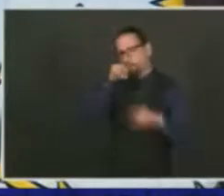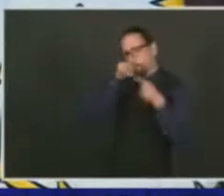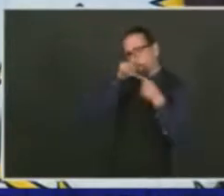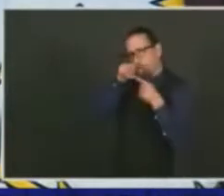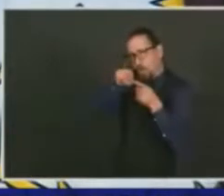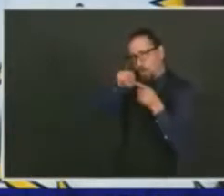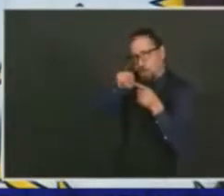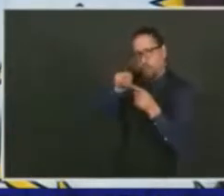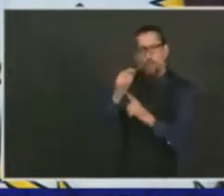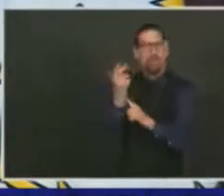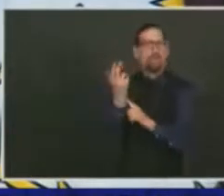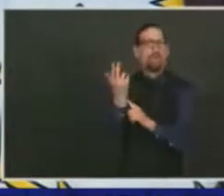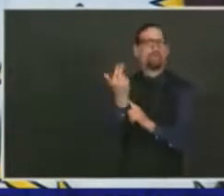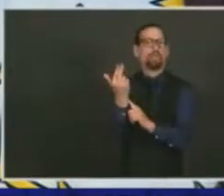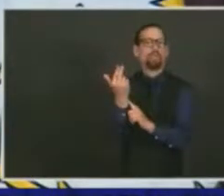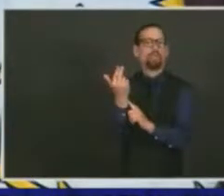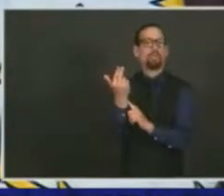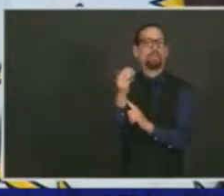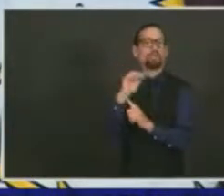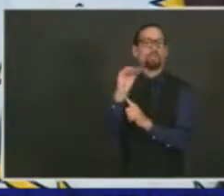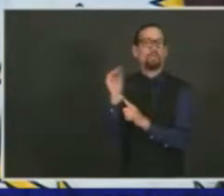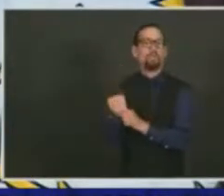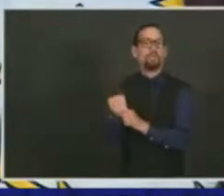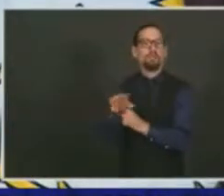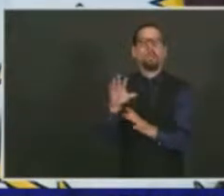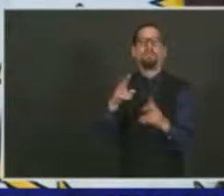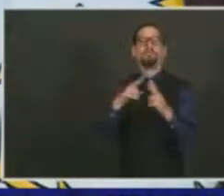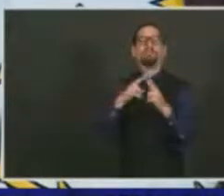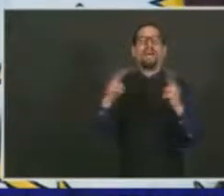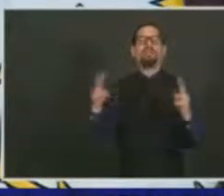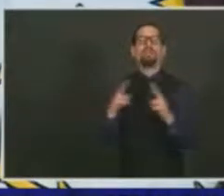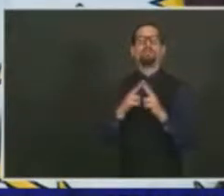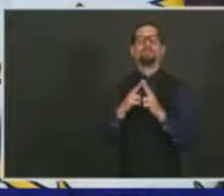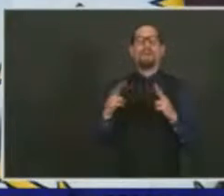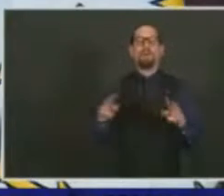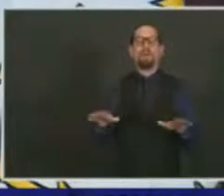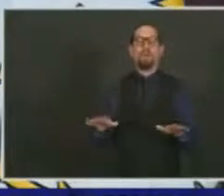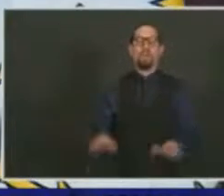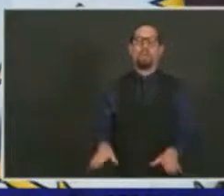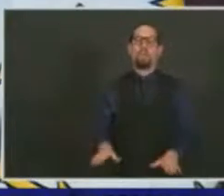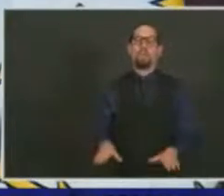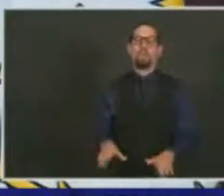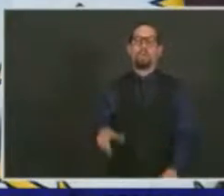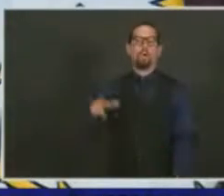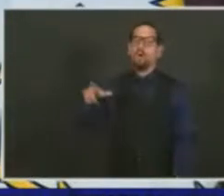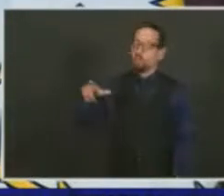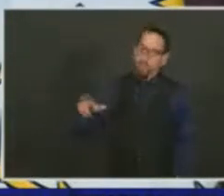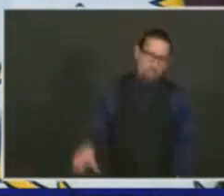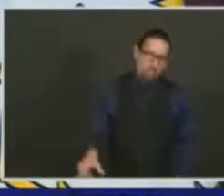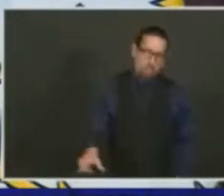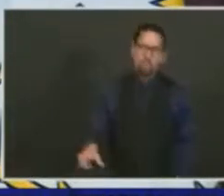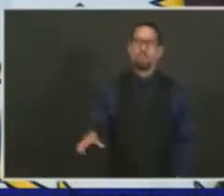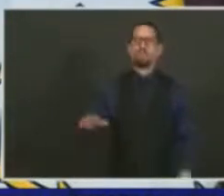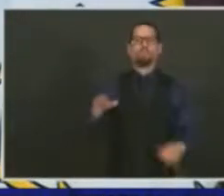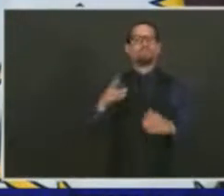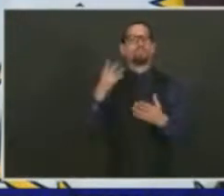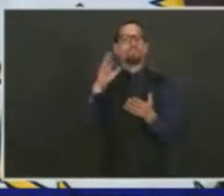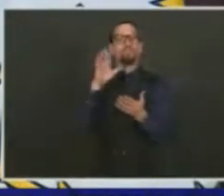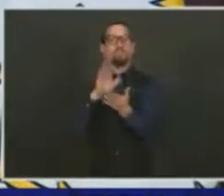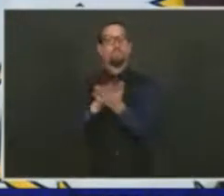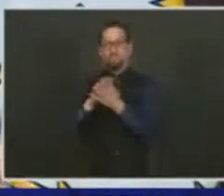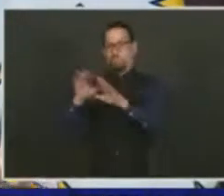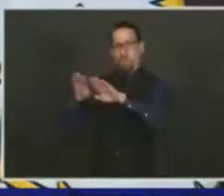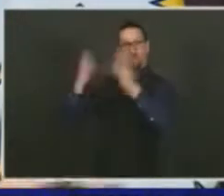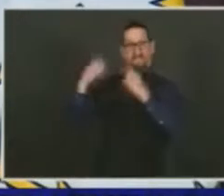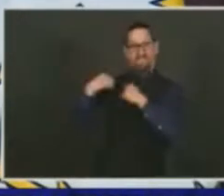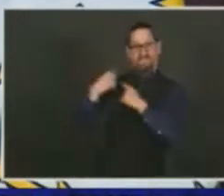low. Since schools opened on September 14th, we've seen 363 cases among